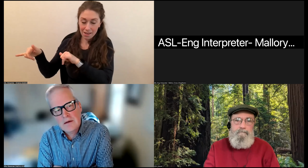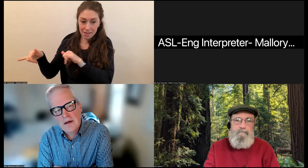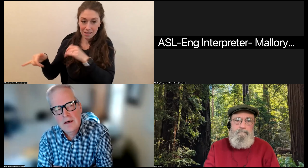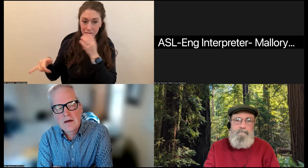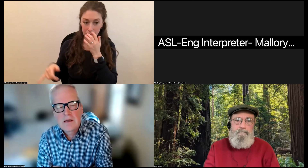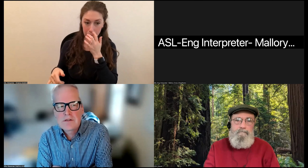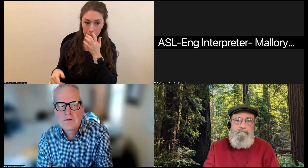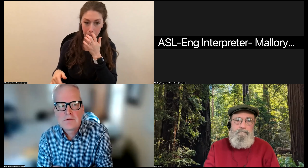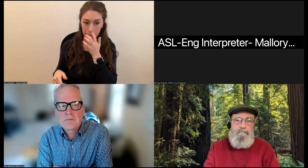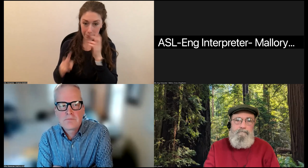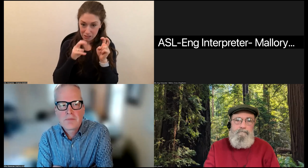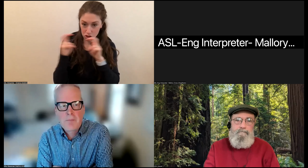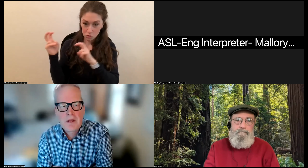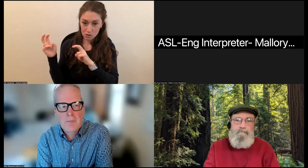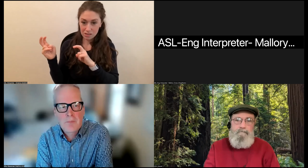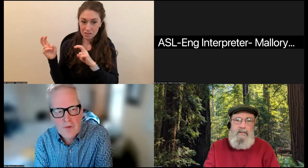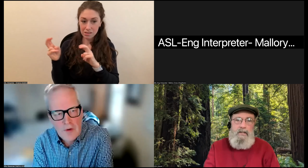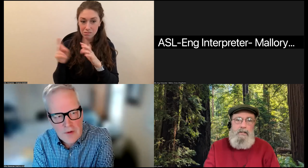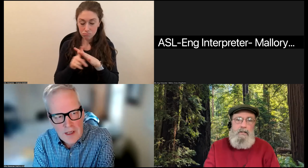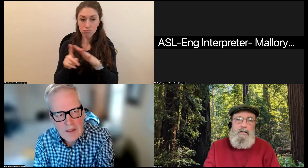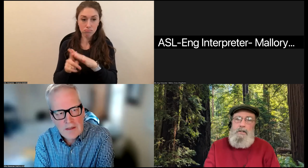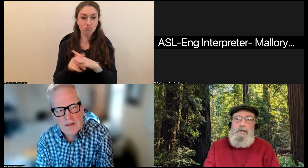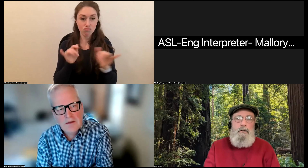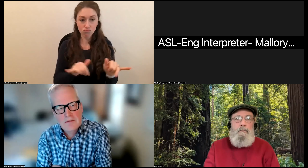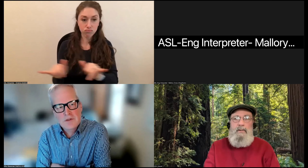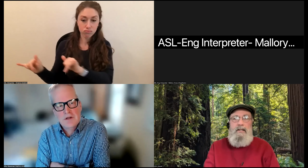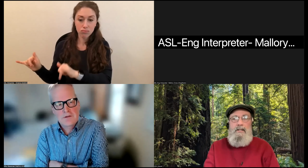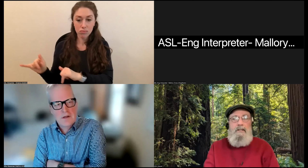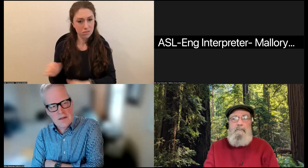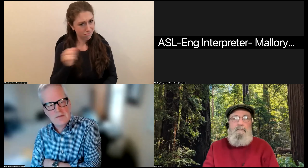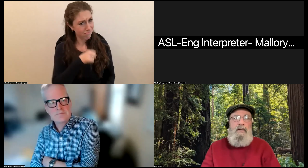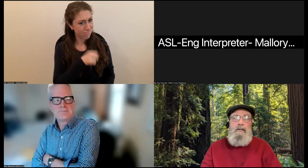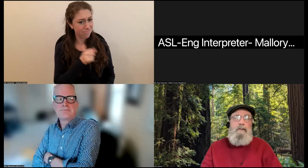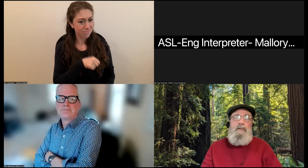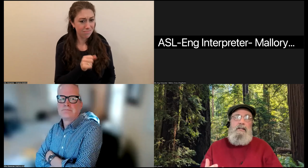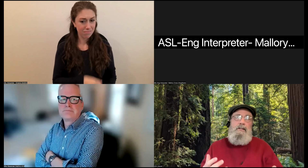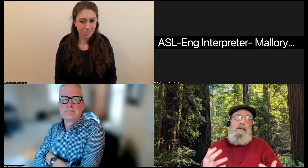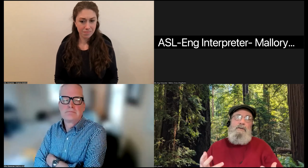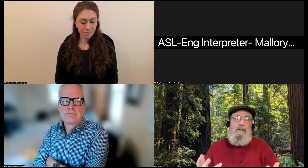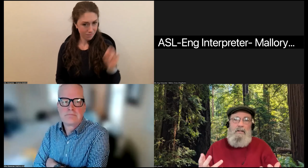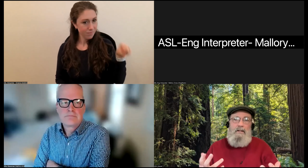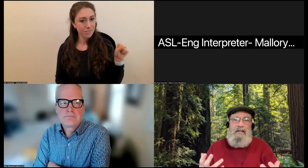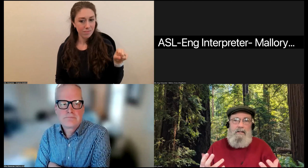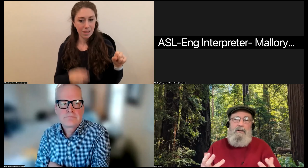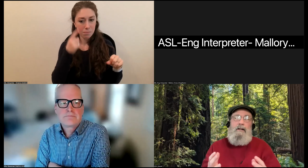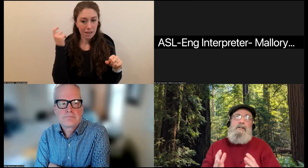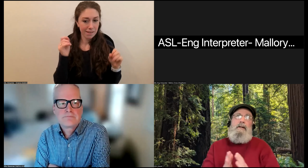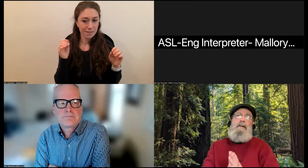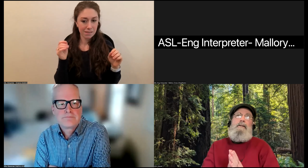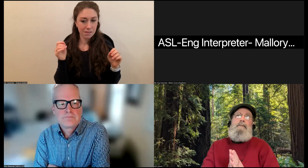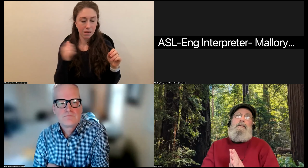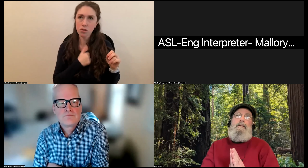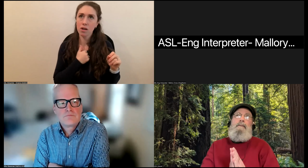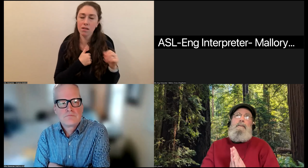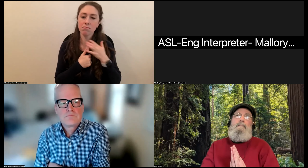thematic issues popping up over and over again. Sure, because no community,